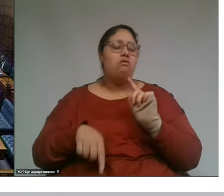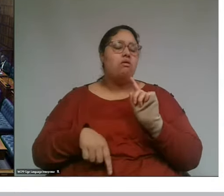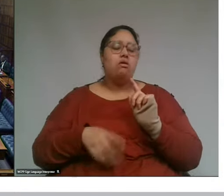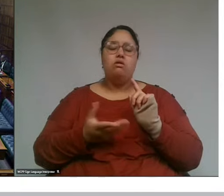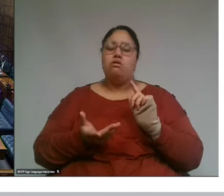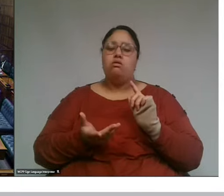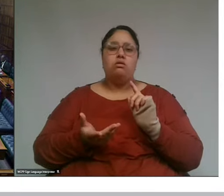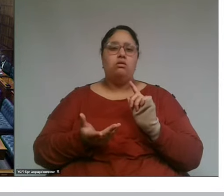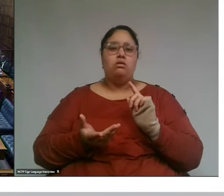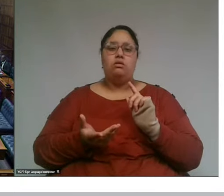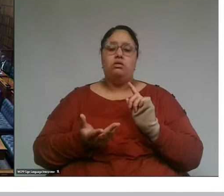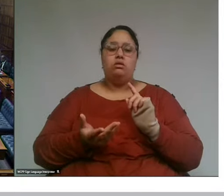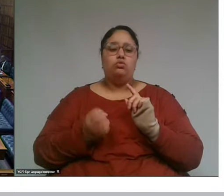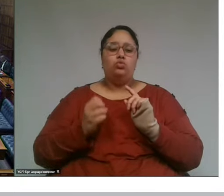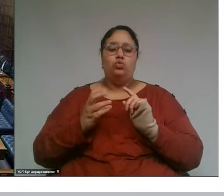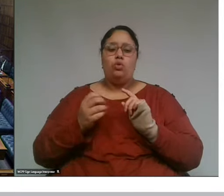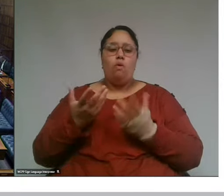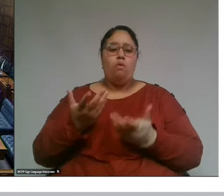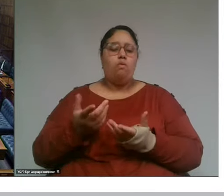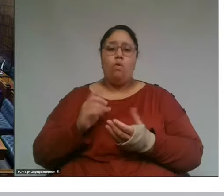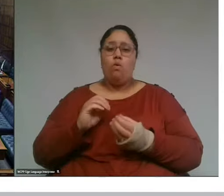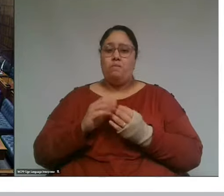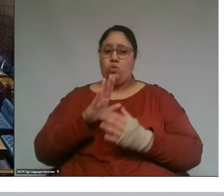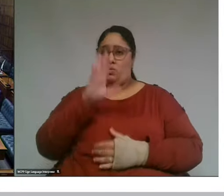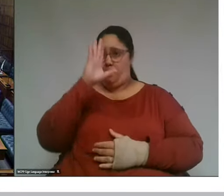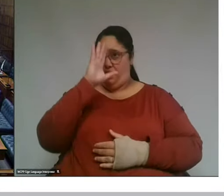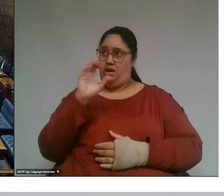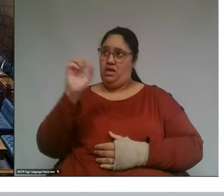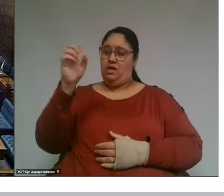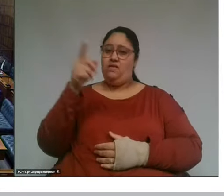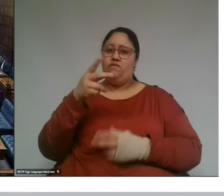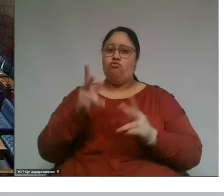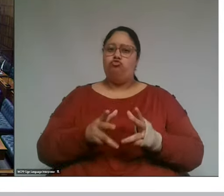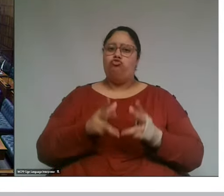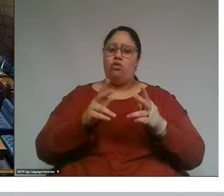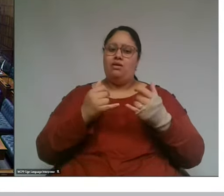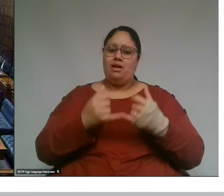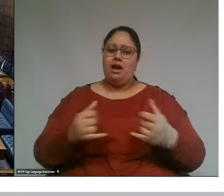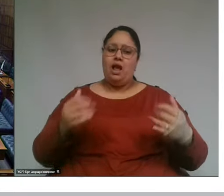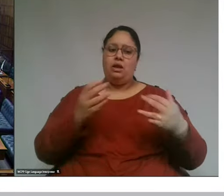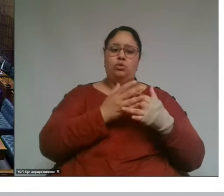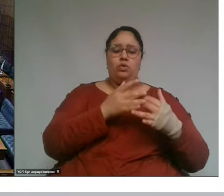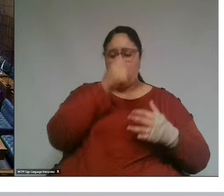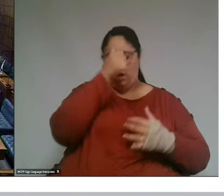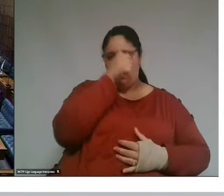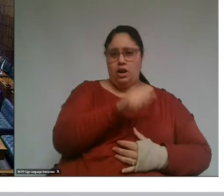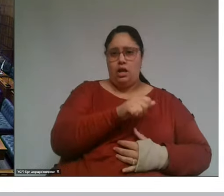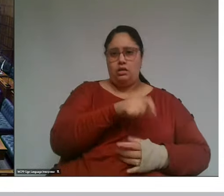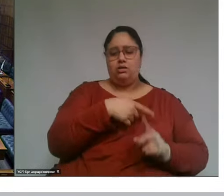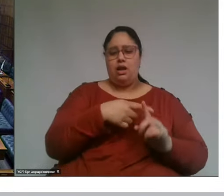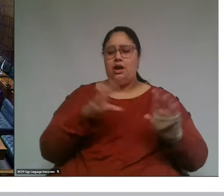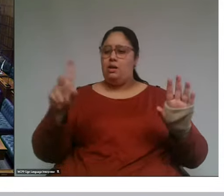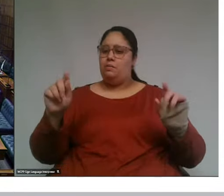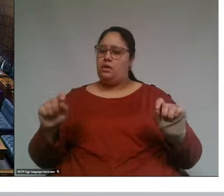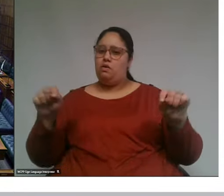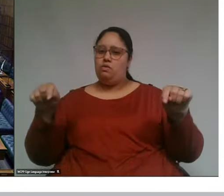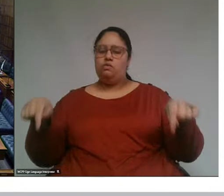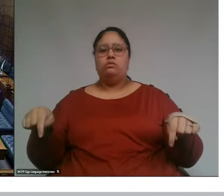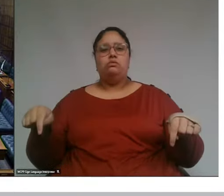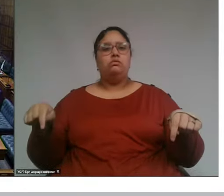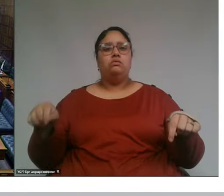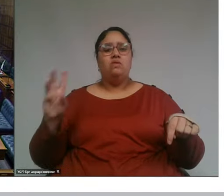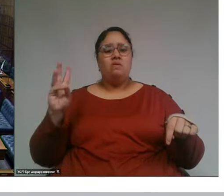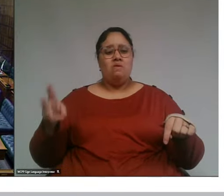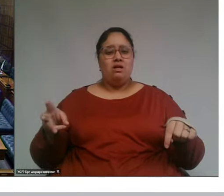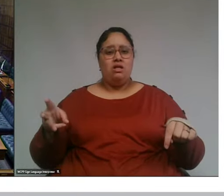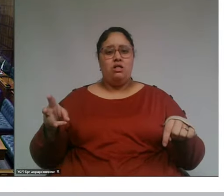uh so what makes you believe that the railway line between at antis and and cown uh